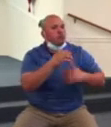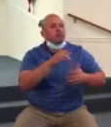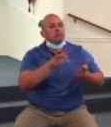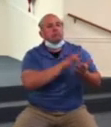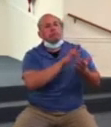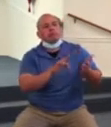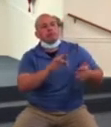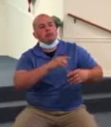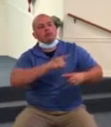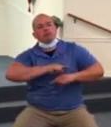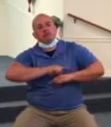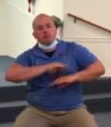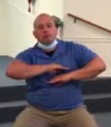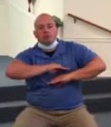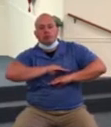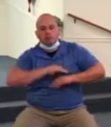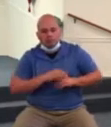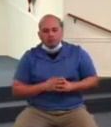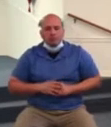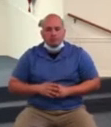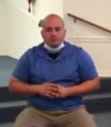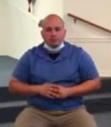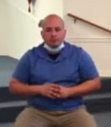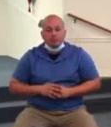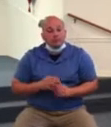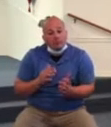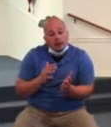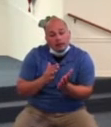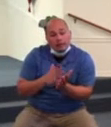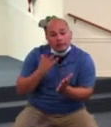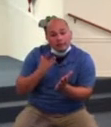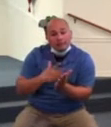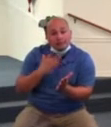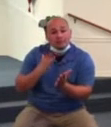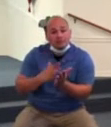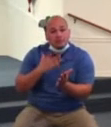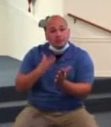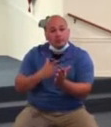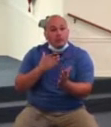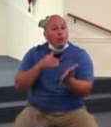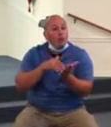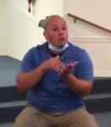Sometimes, often, faith looks like repentance.